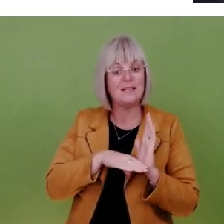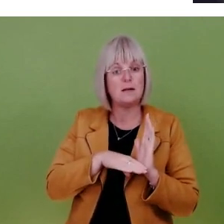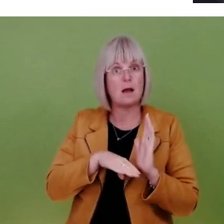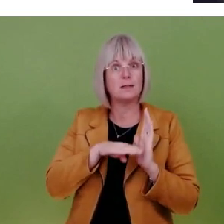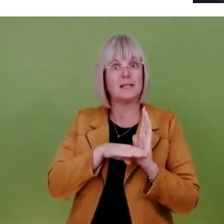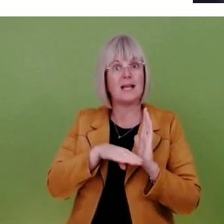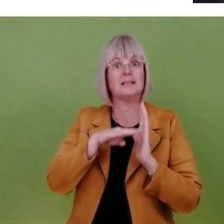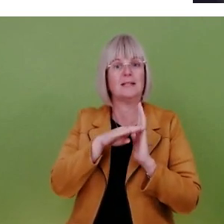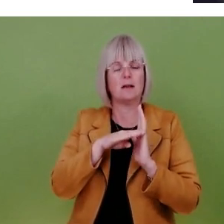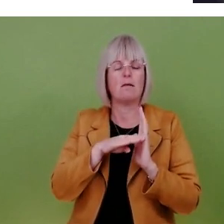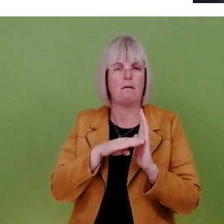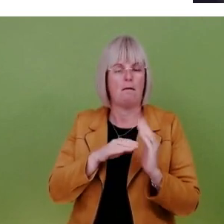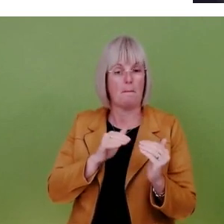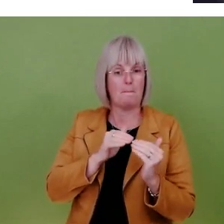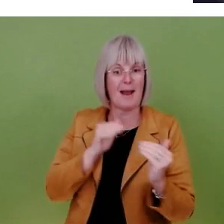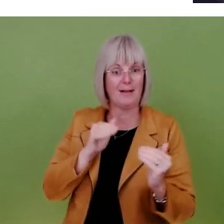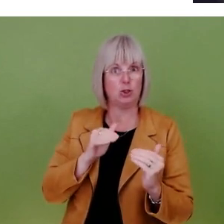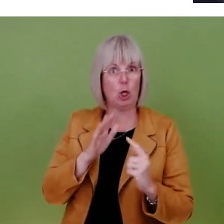obviously an area that we need to work on.